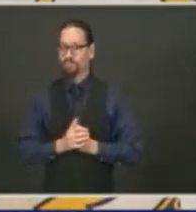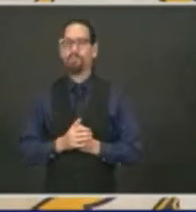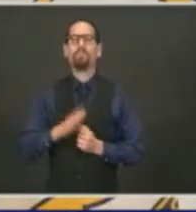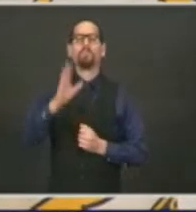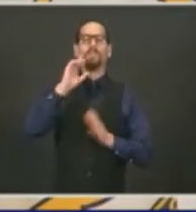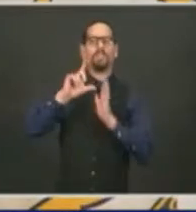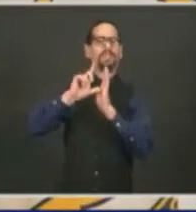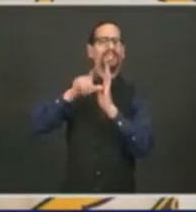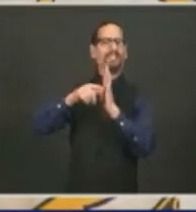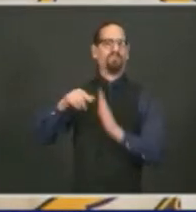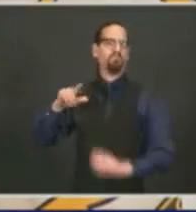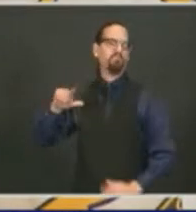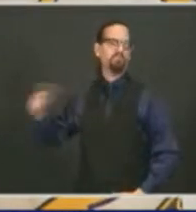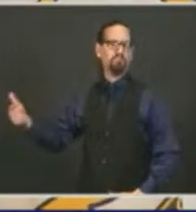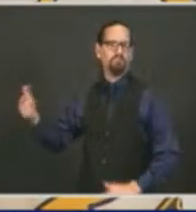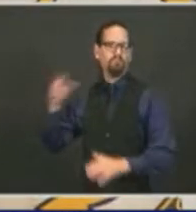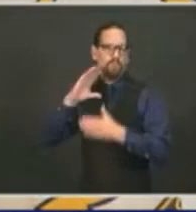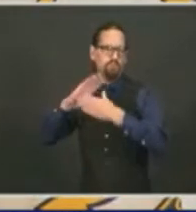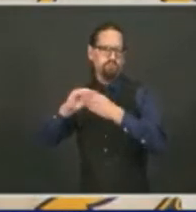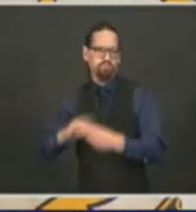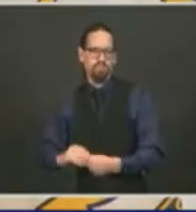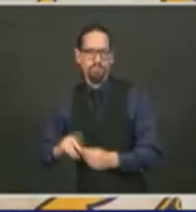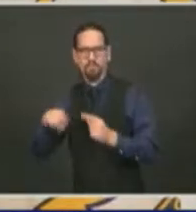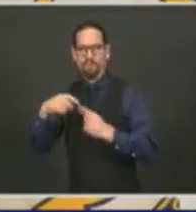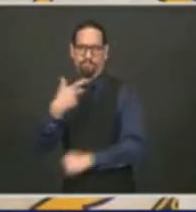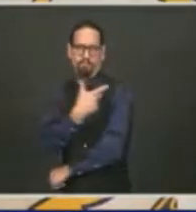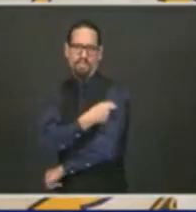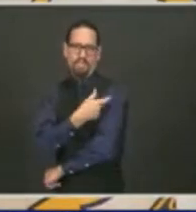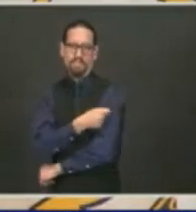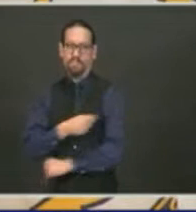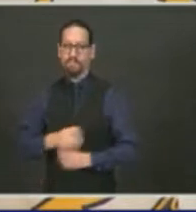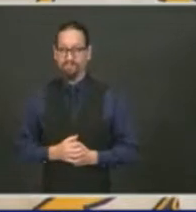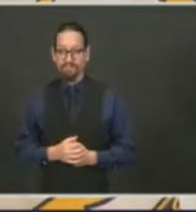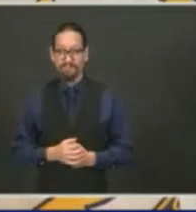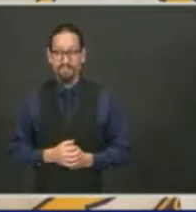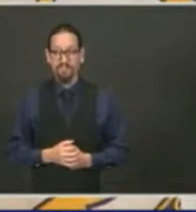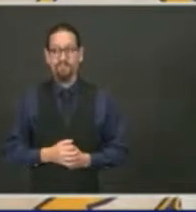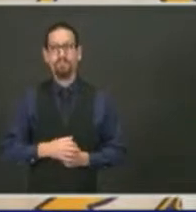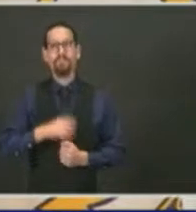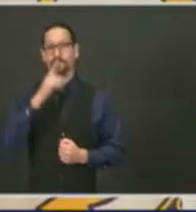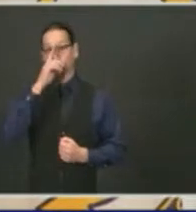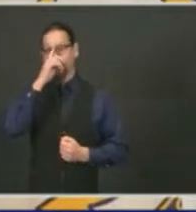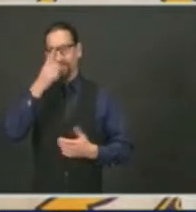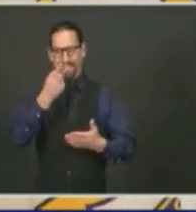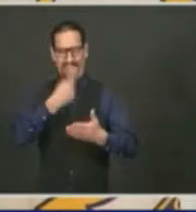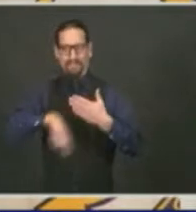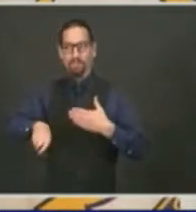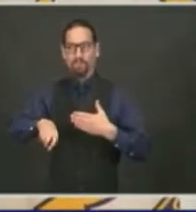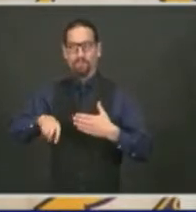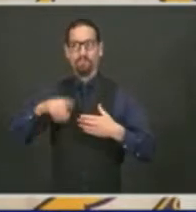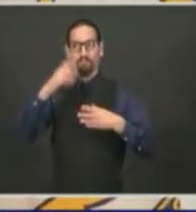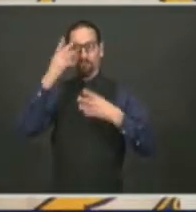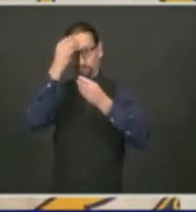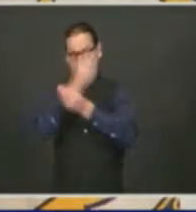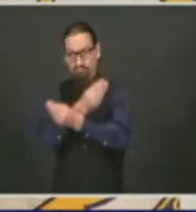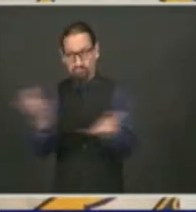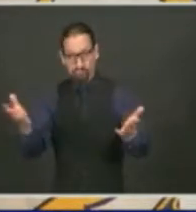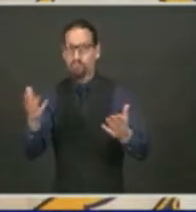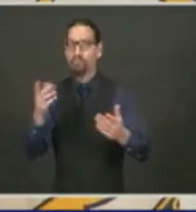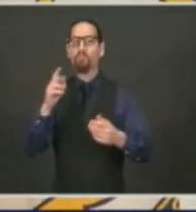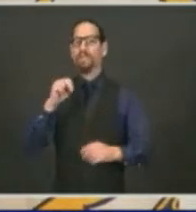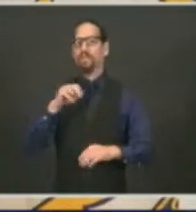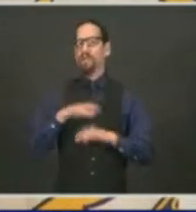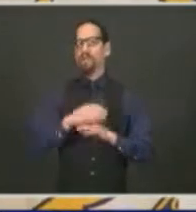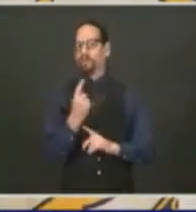the vaccine update. Next week, the press conference will be on Tuesday at 1 o'clock in honor of Christmas Eve, which is